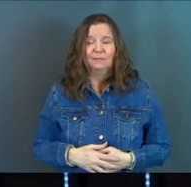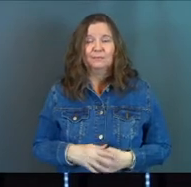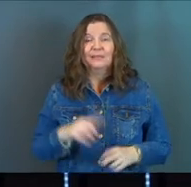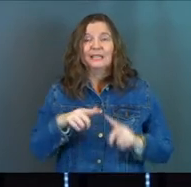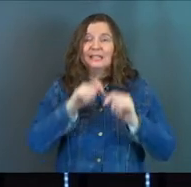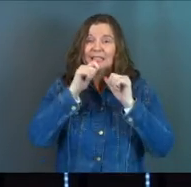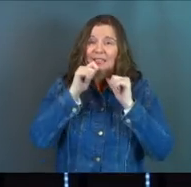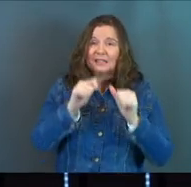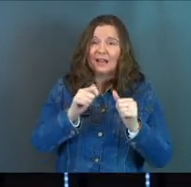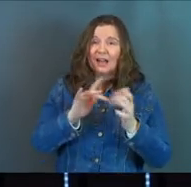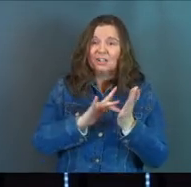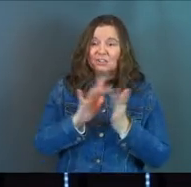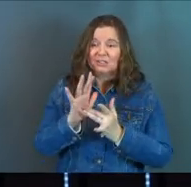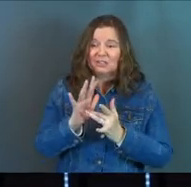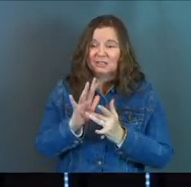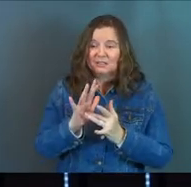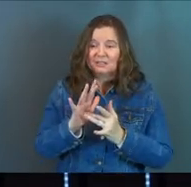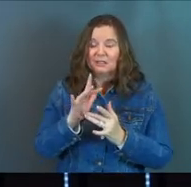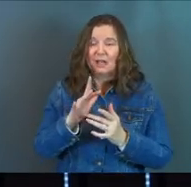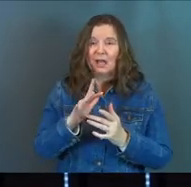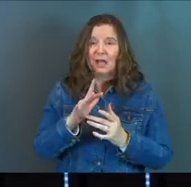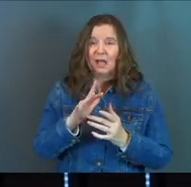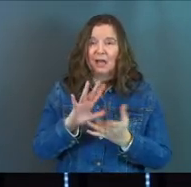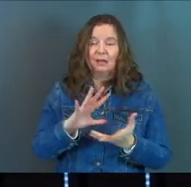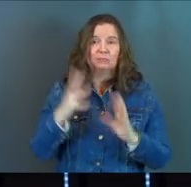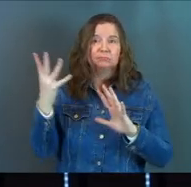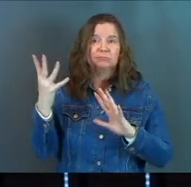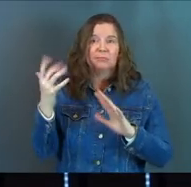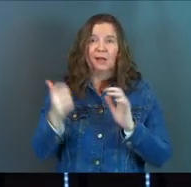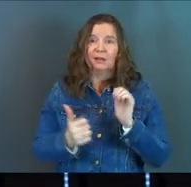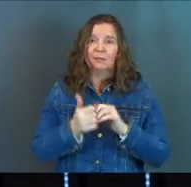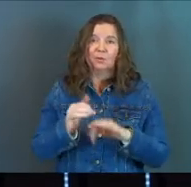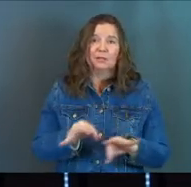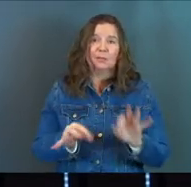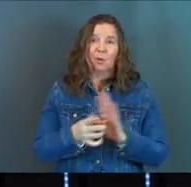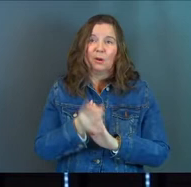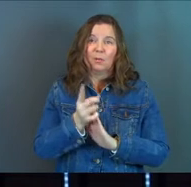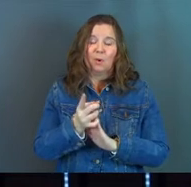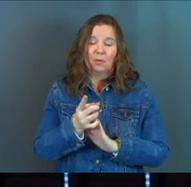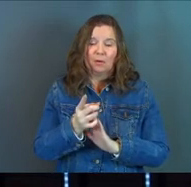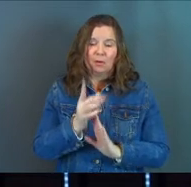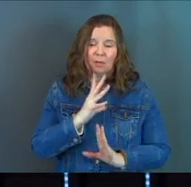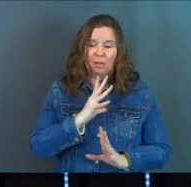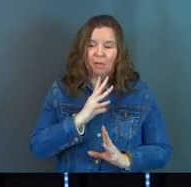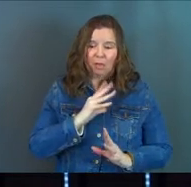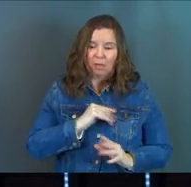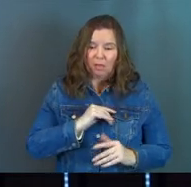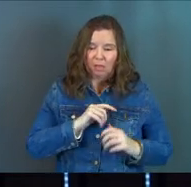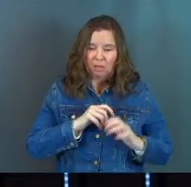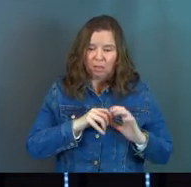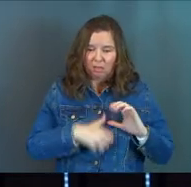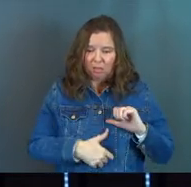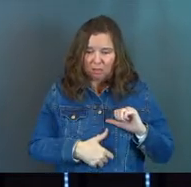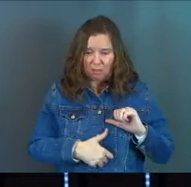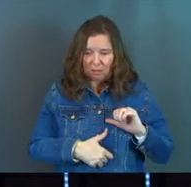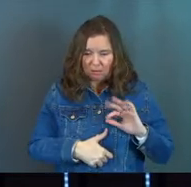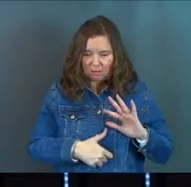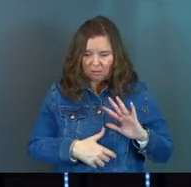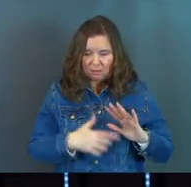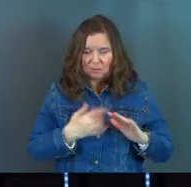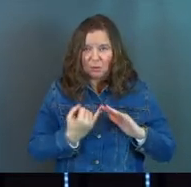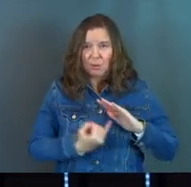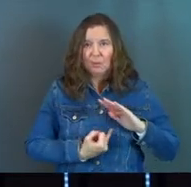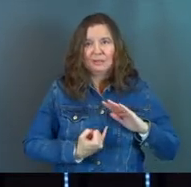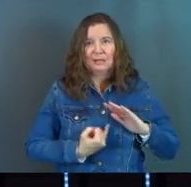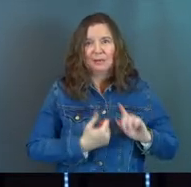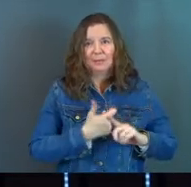He denied Jesus and he blew it at the most important moment. He's isolating in his shame. Can you relate to